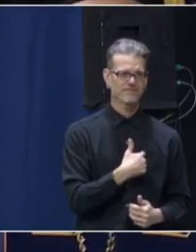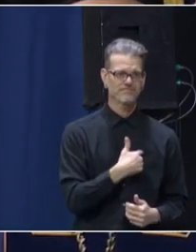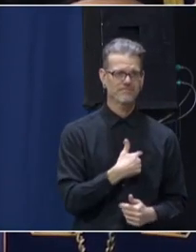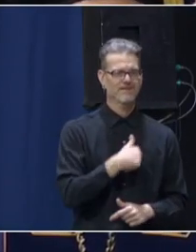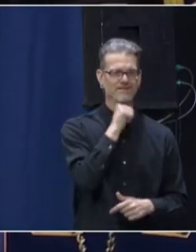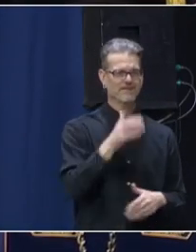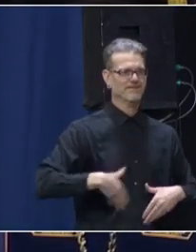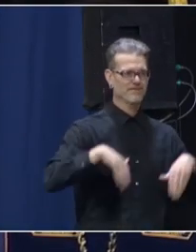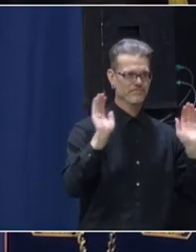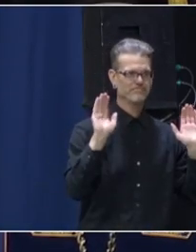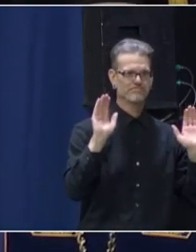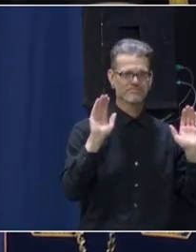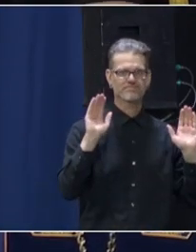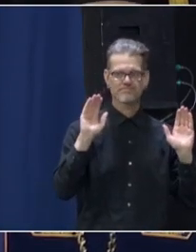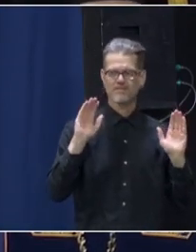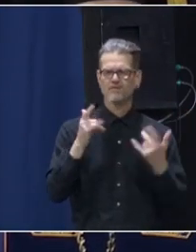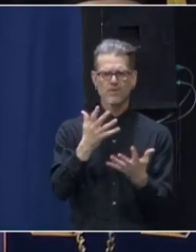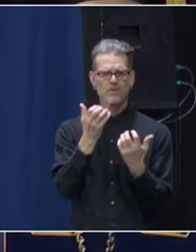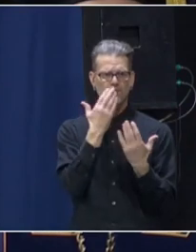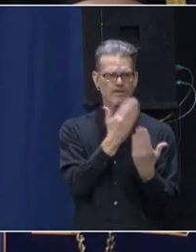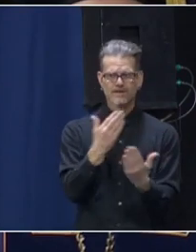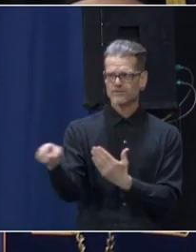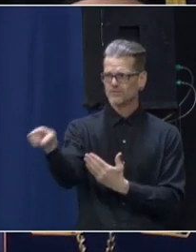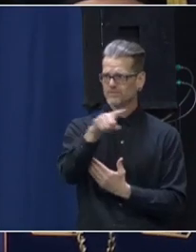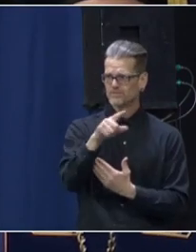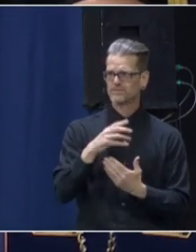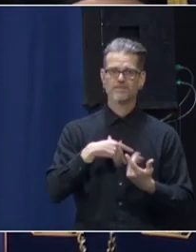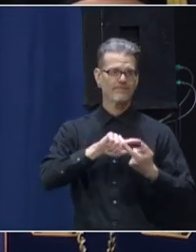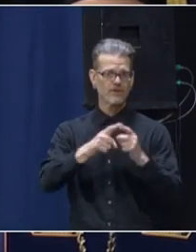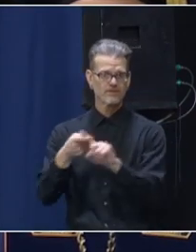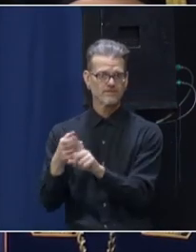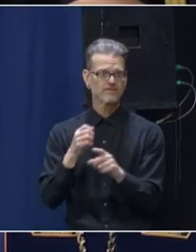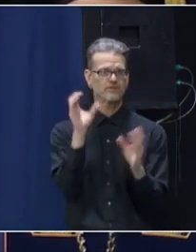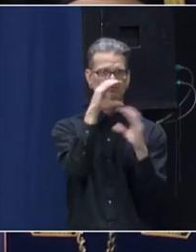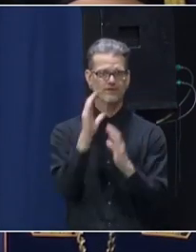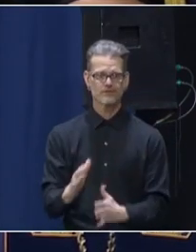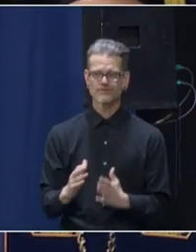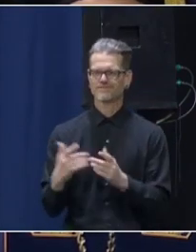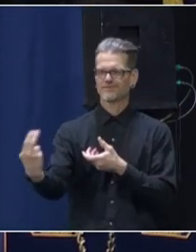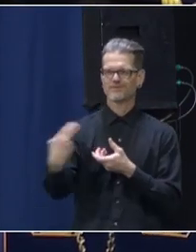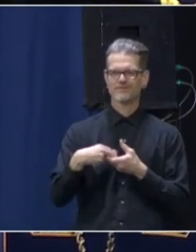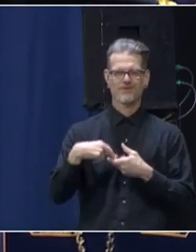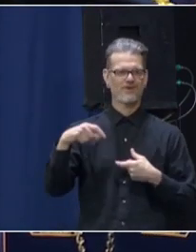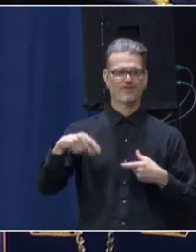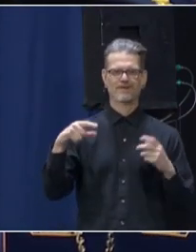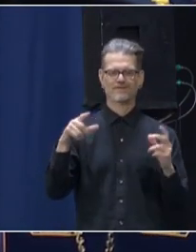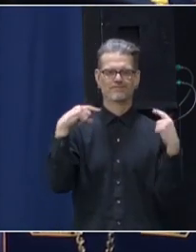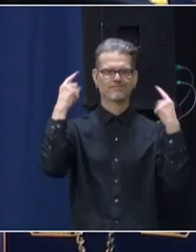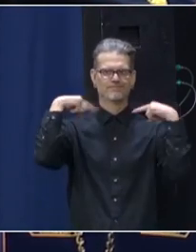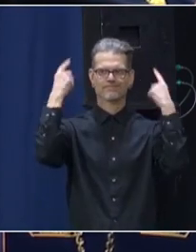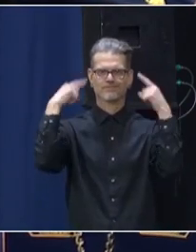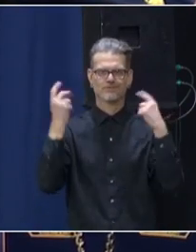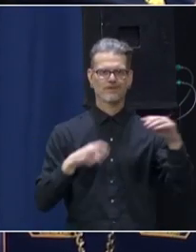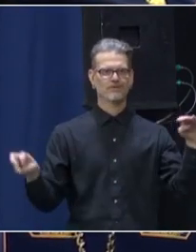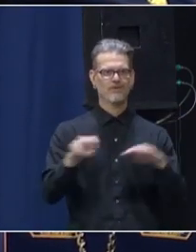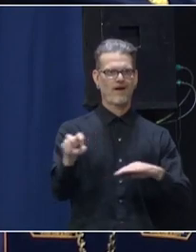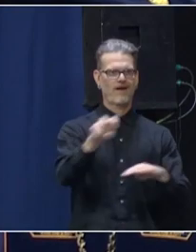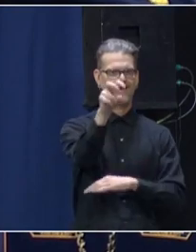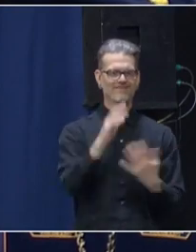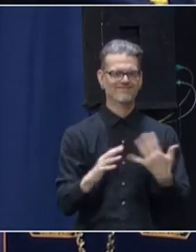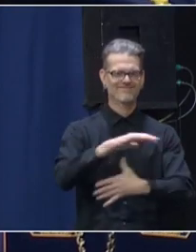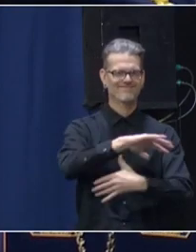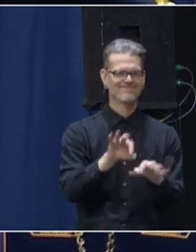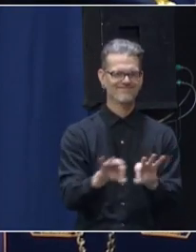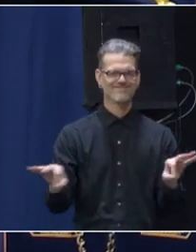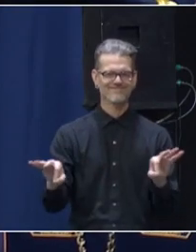to thank each one of you, my close friends and my complete strangers, for joining me on this absolutely bonkers ride that was our undergraduate degree. We